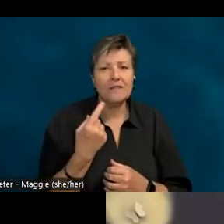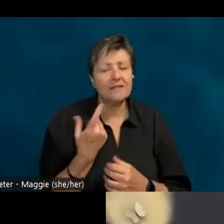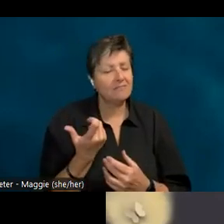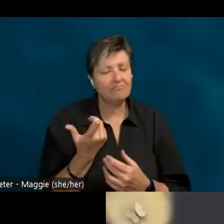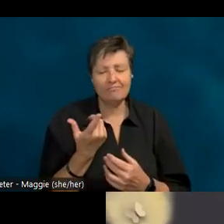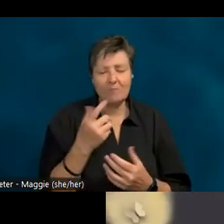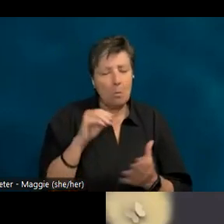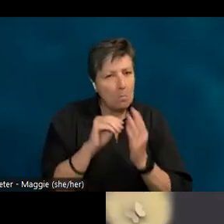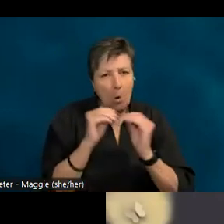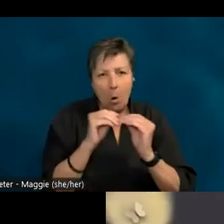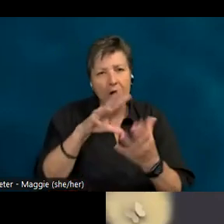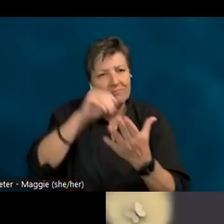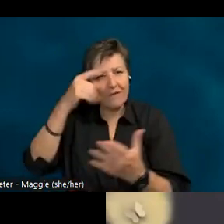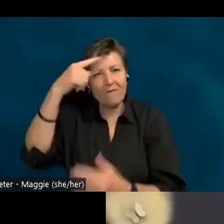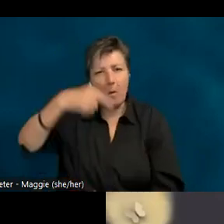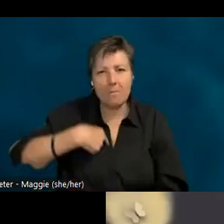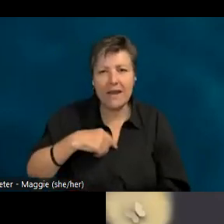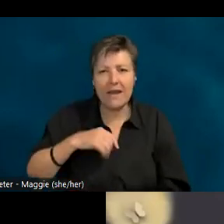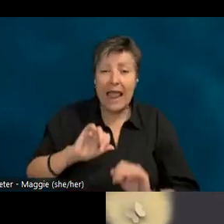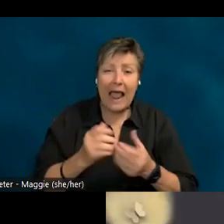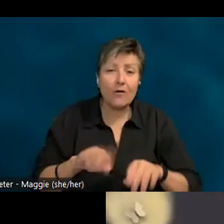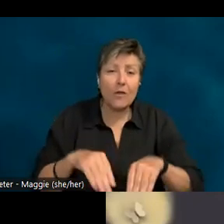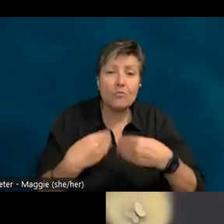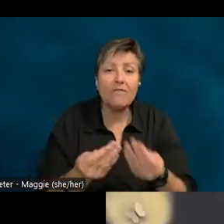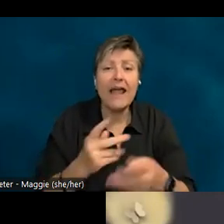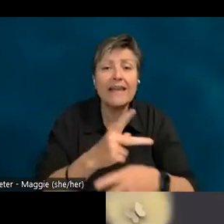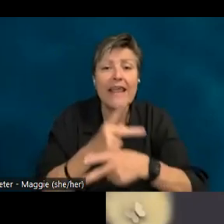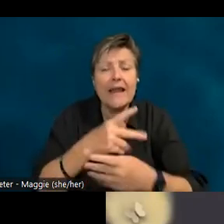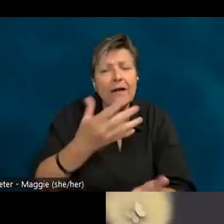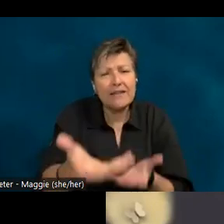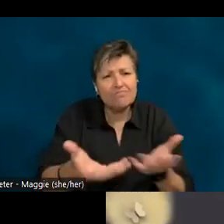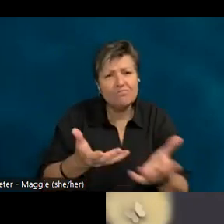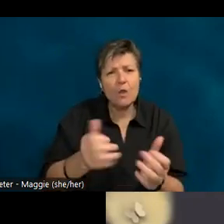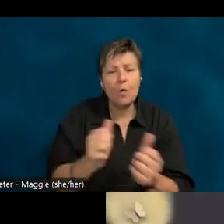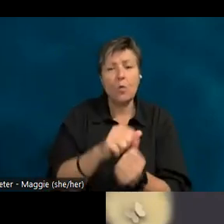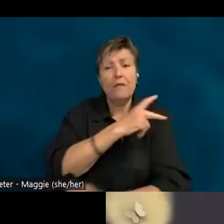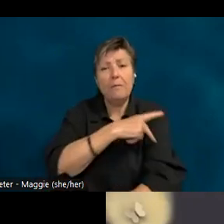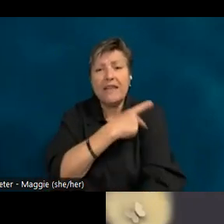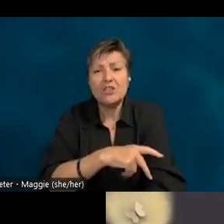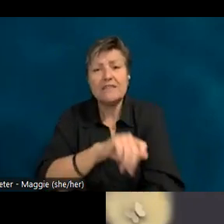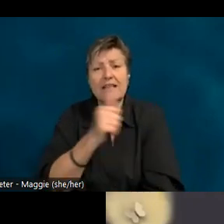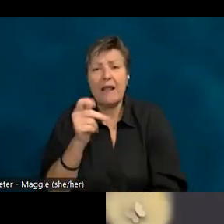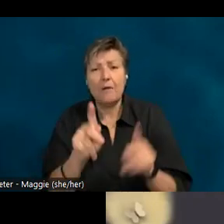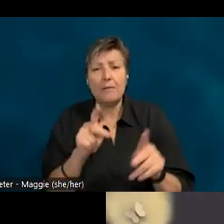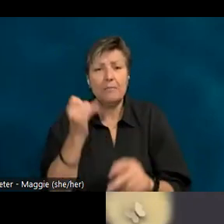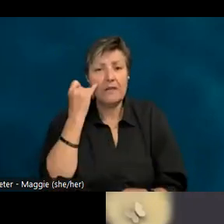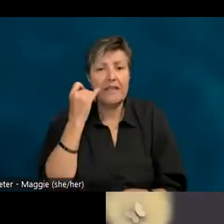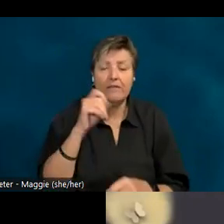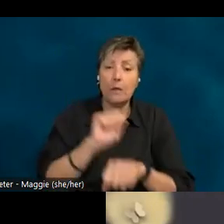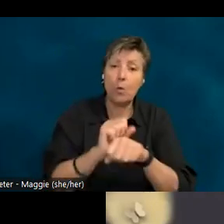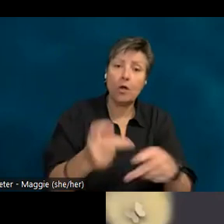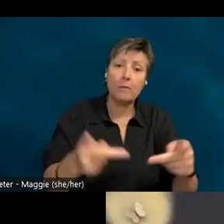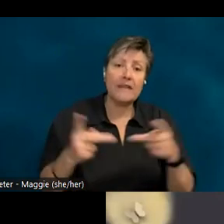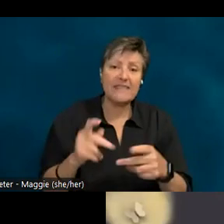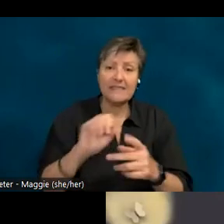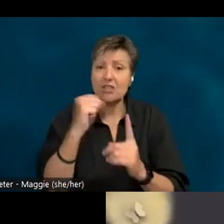more information on how to provide care and how to interact with patients and other folks, whether it be in a workplace setting or